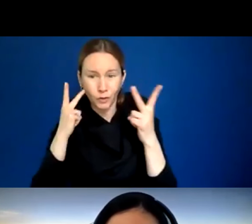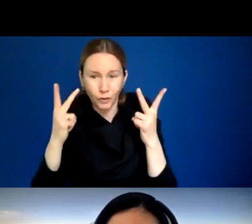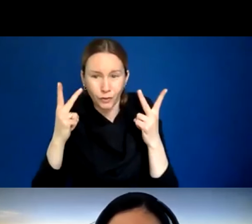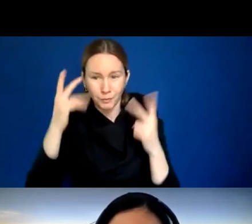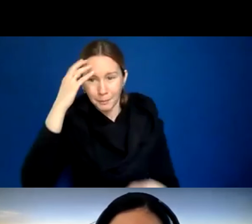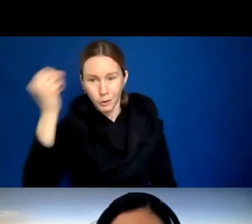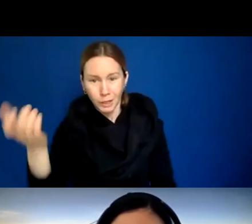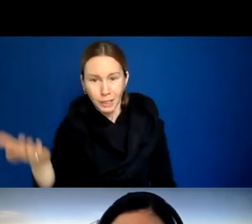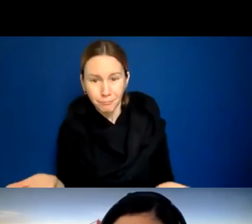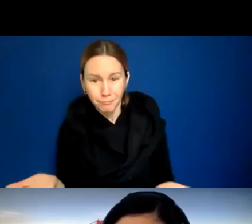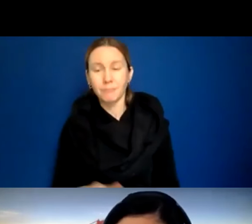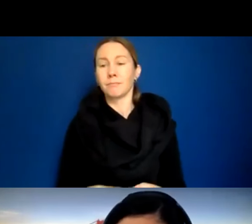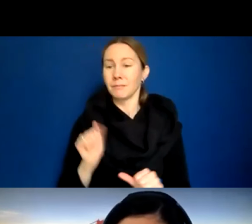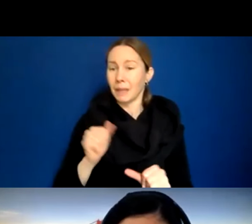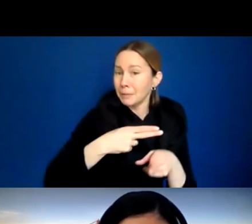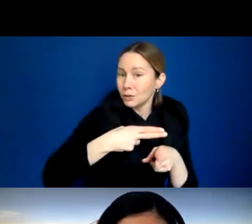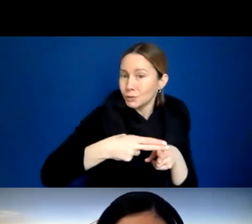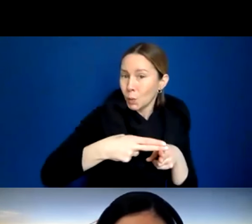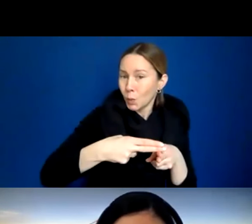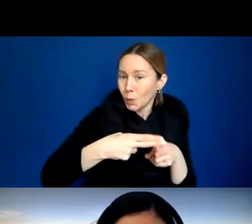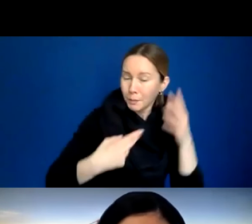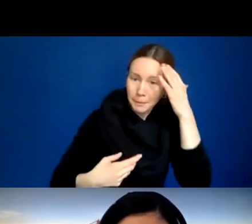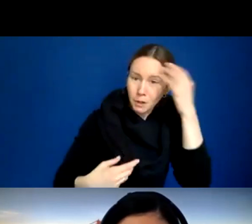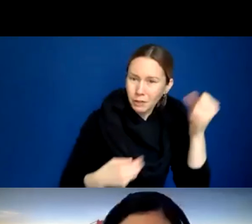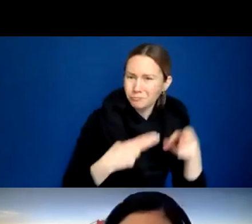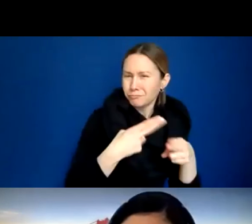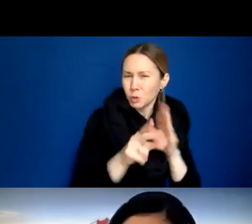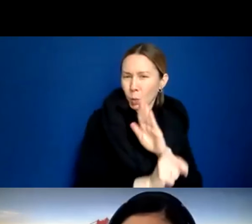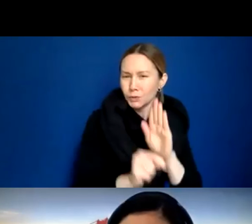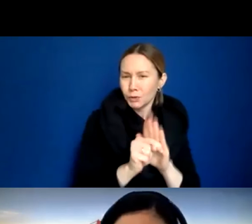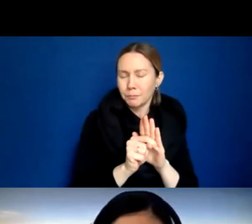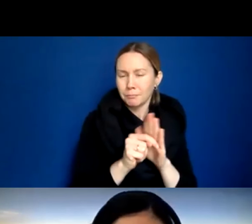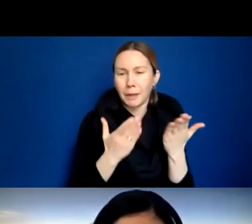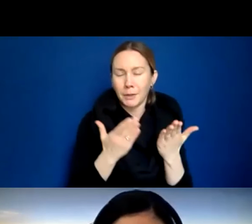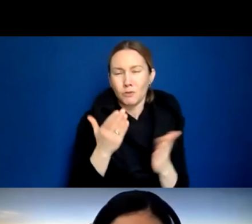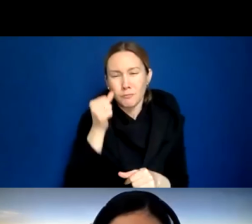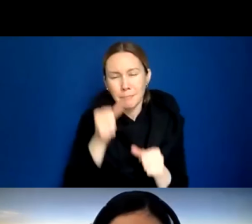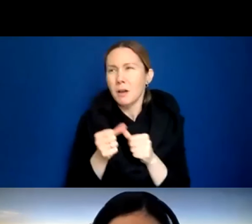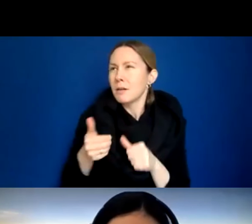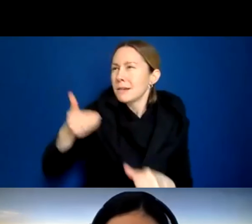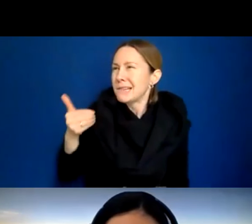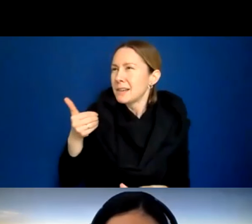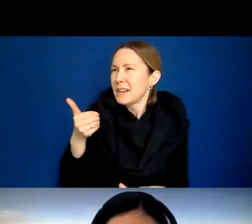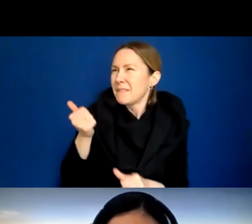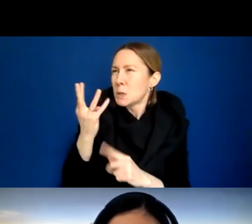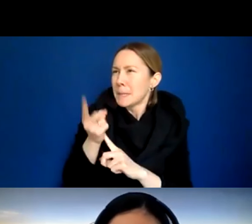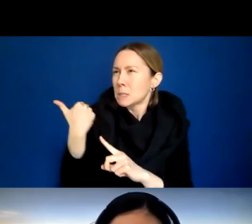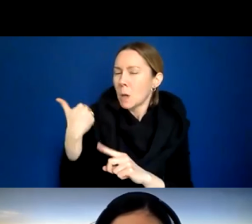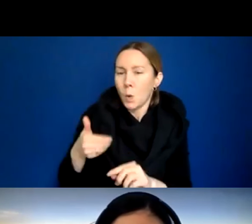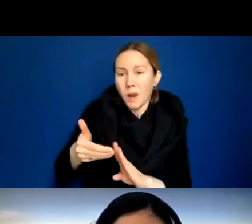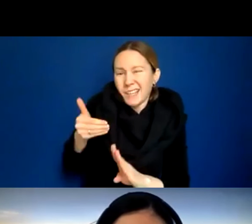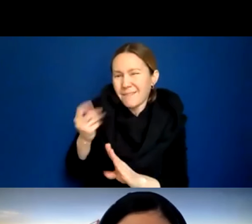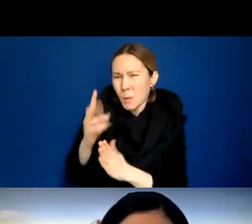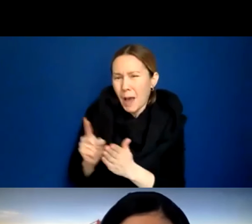be a short-term memory, something that you remember from a few minutes ago, a few hours ago, or even days,